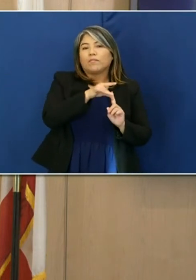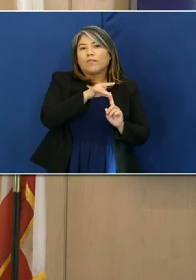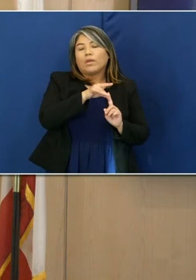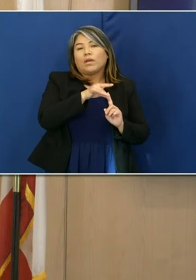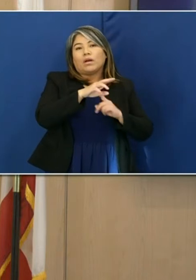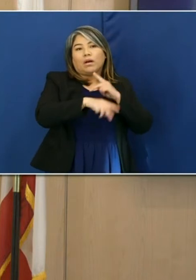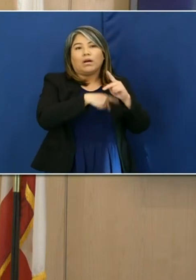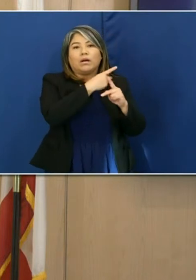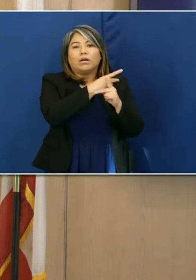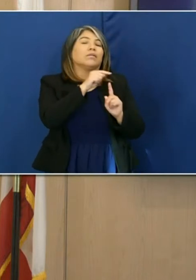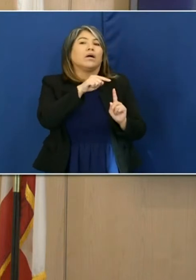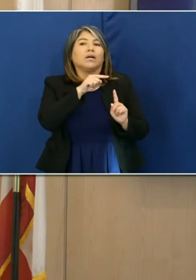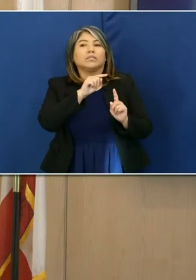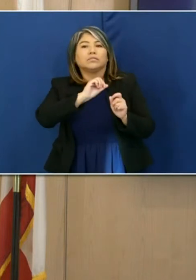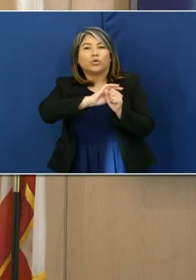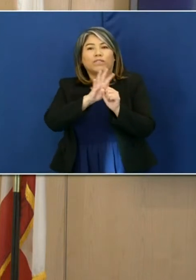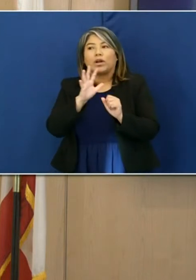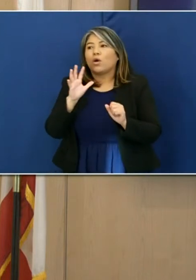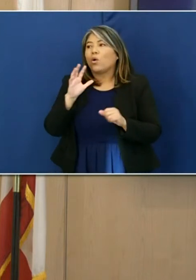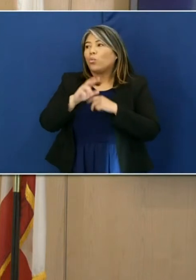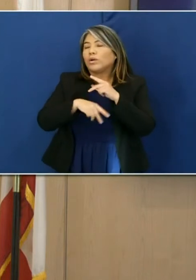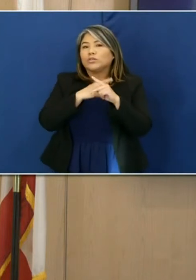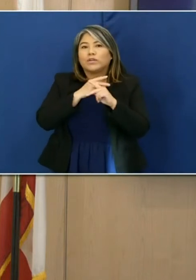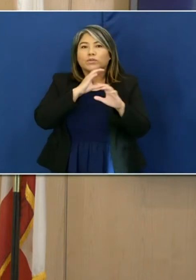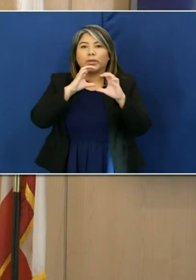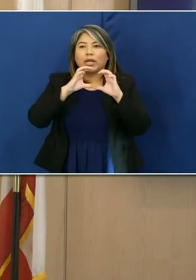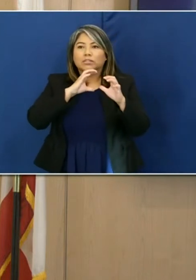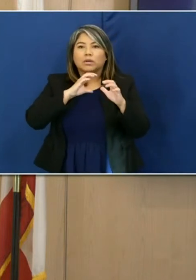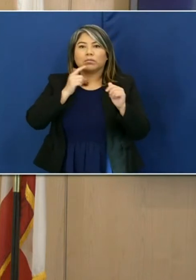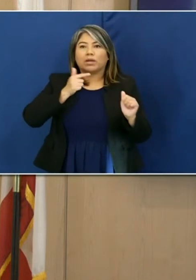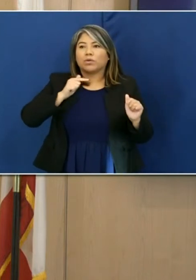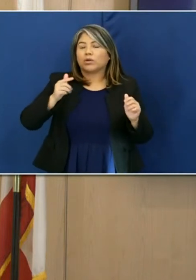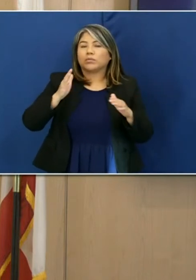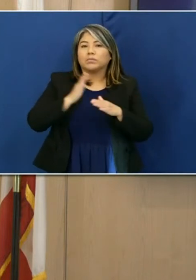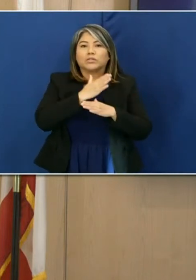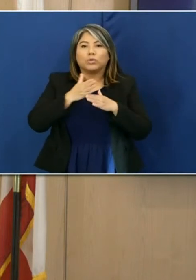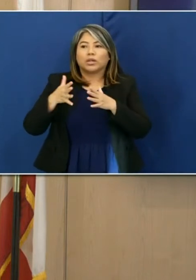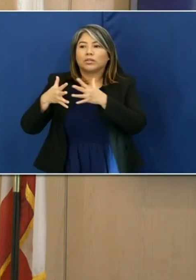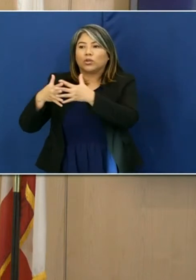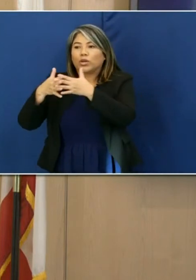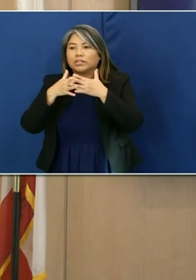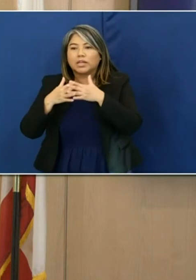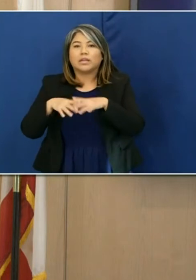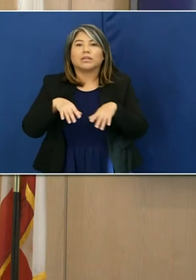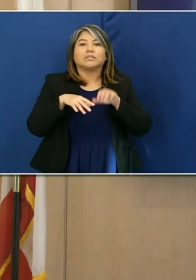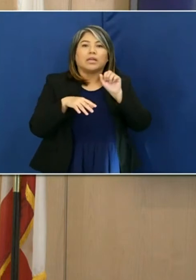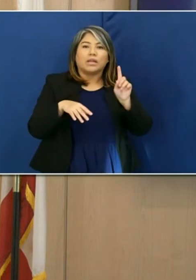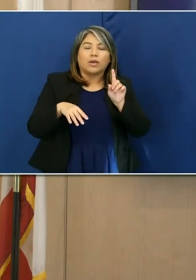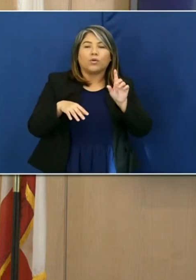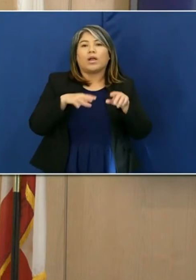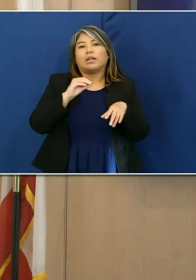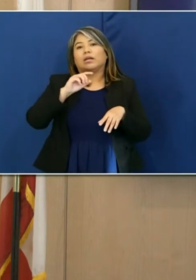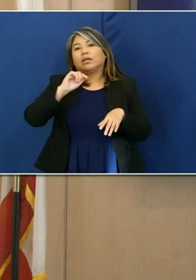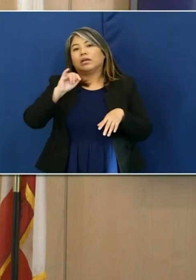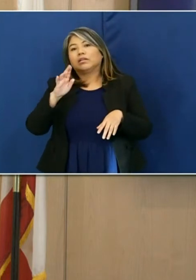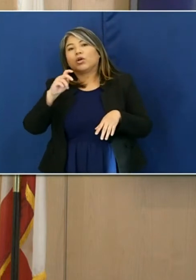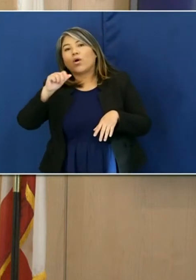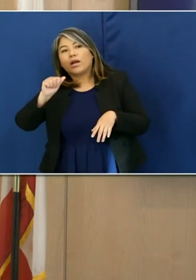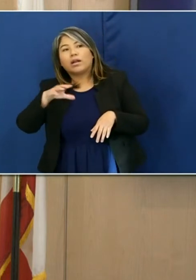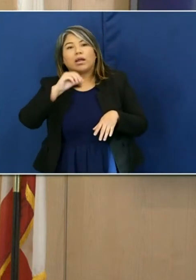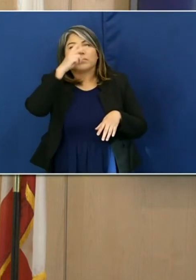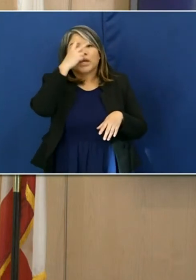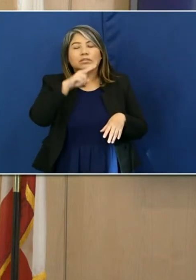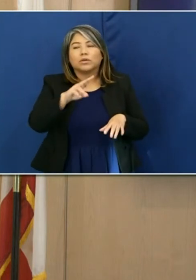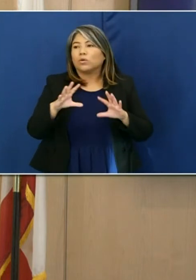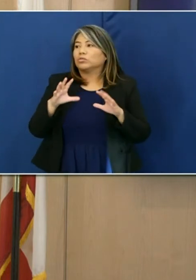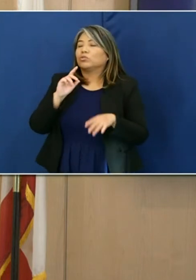coronavirus, what sort of communication is going back and forth between the United States or San Diego and Tijuana and Mexico?